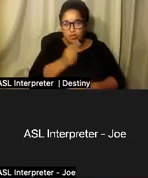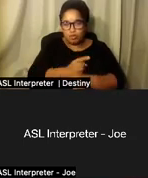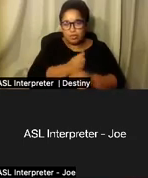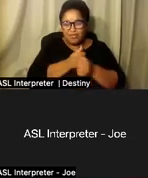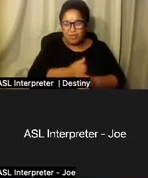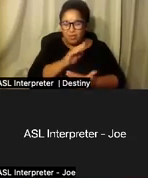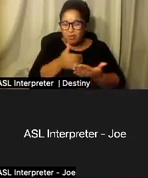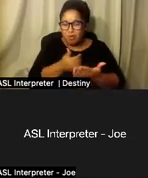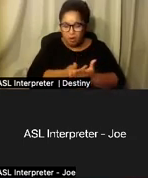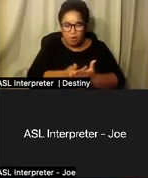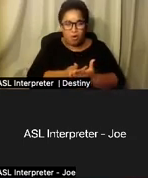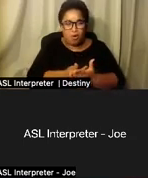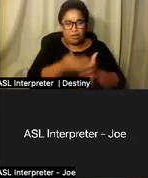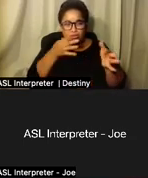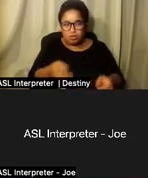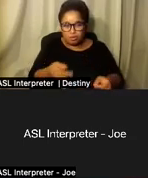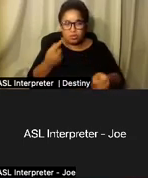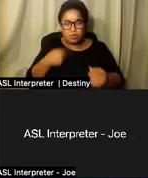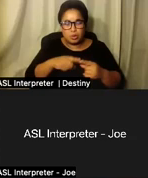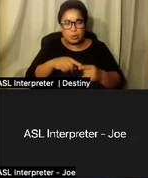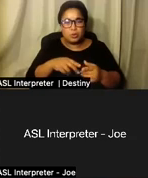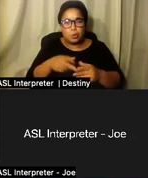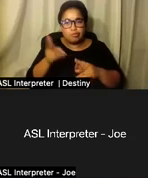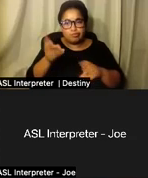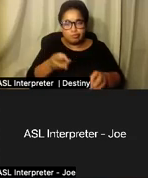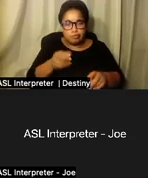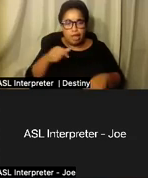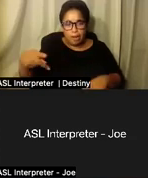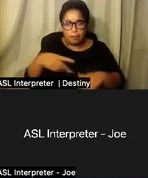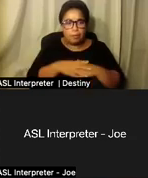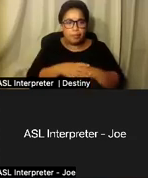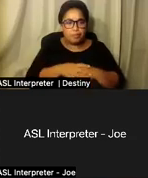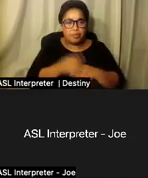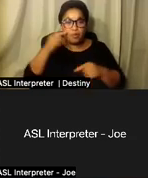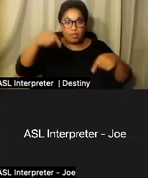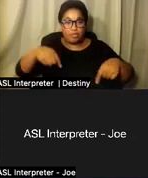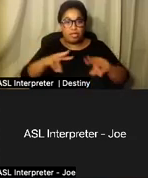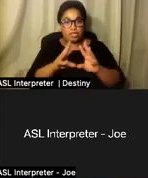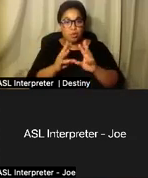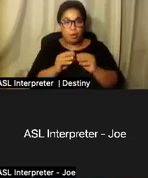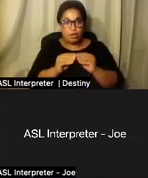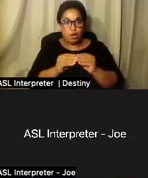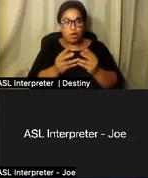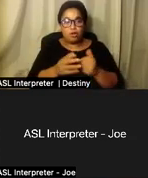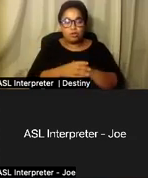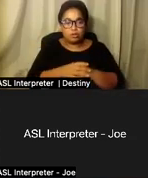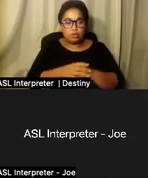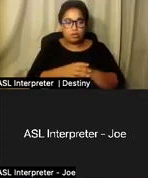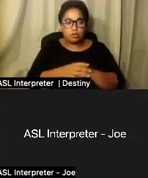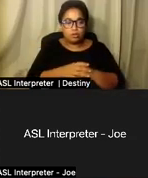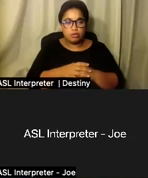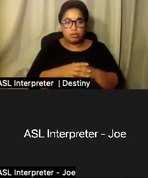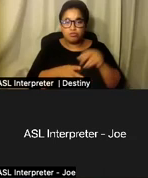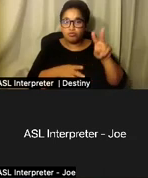instructions for doing so. All right. For this webinar, we have a disclaimer that you can